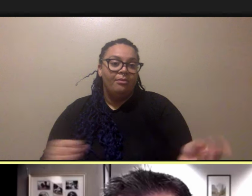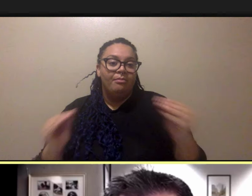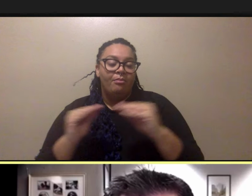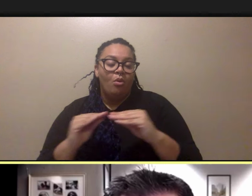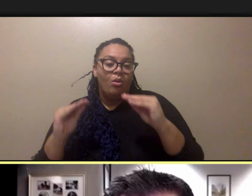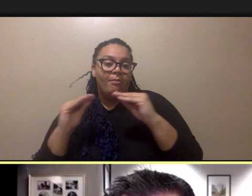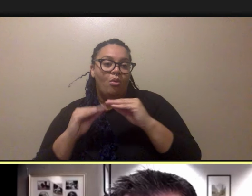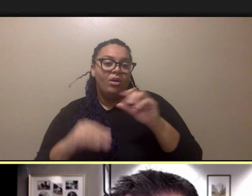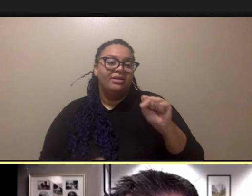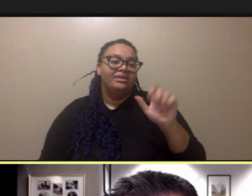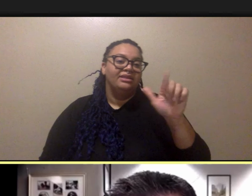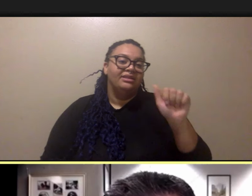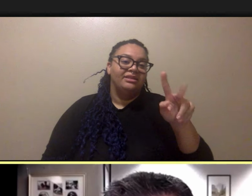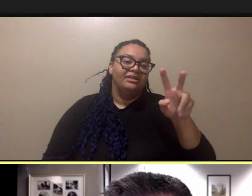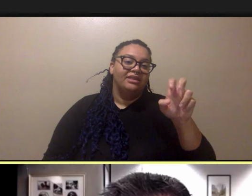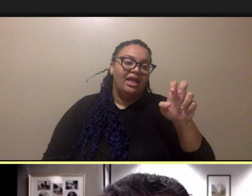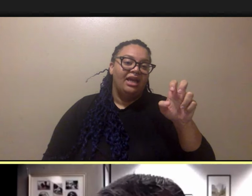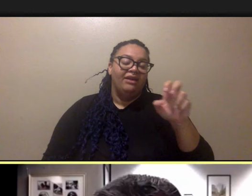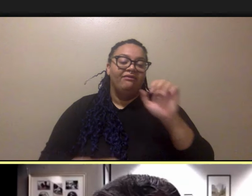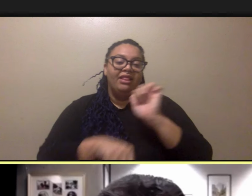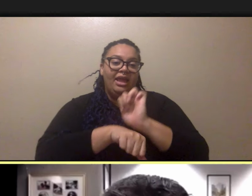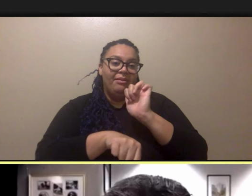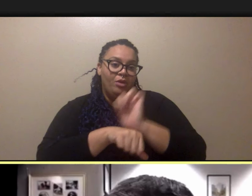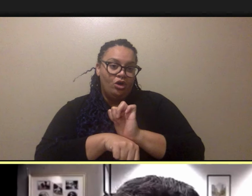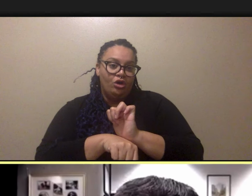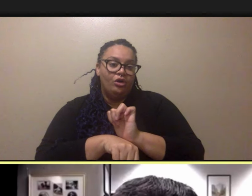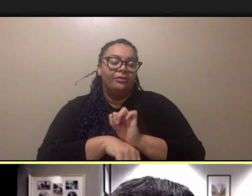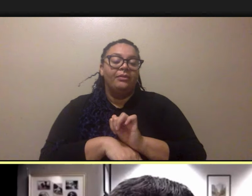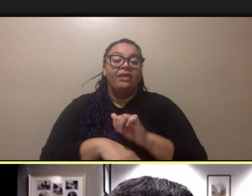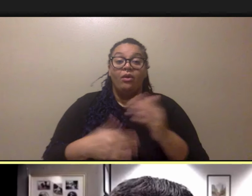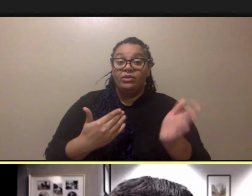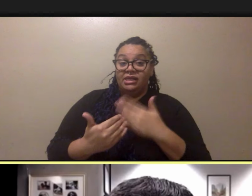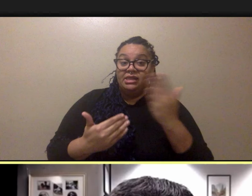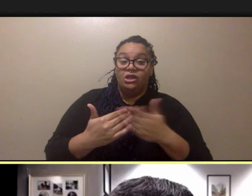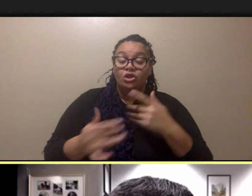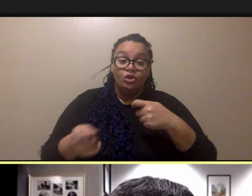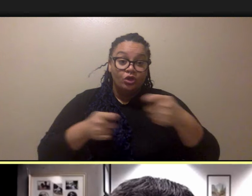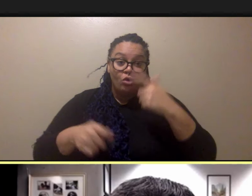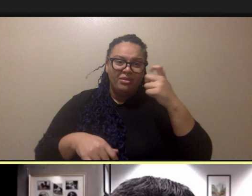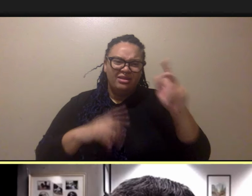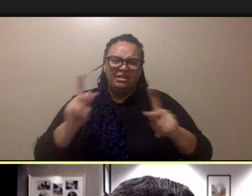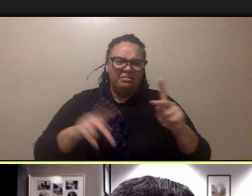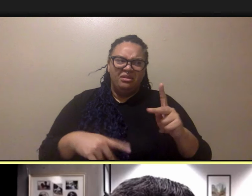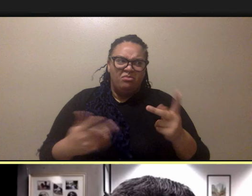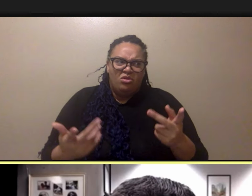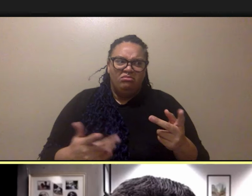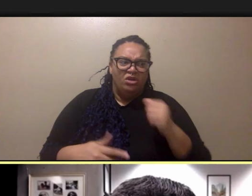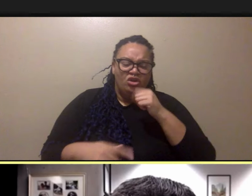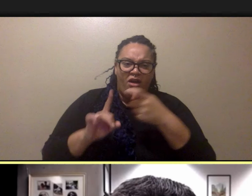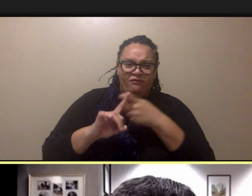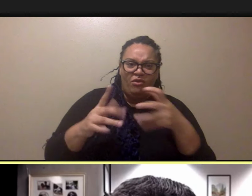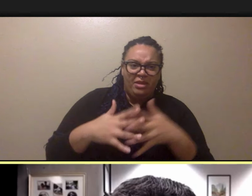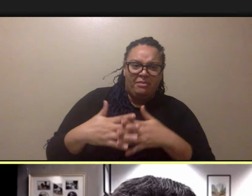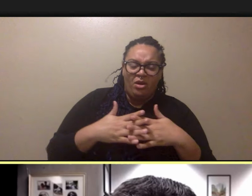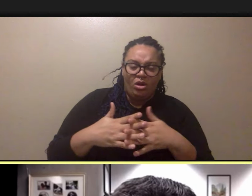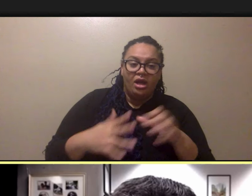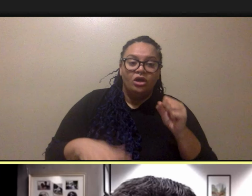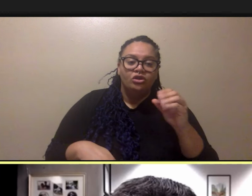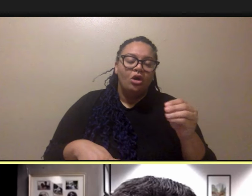slave labor, which was easier for them to control because this was foreign labor. Give a sense of how much slave